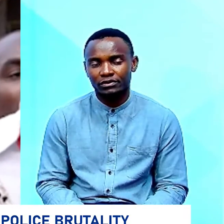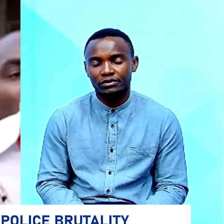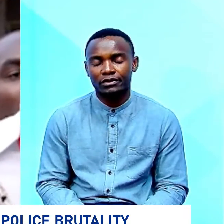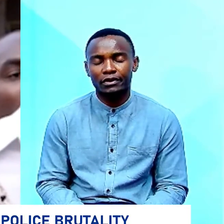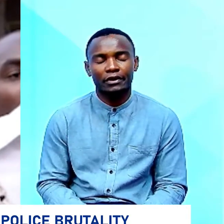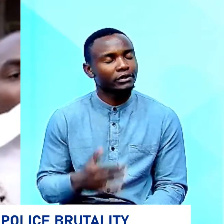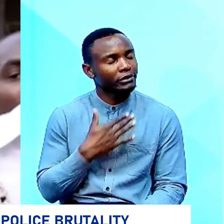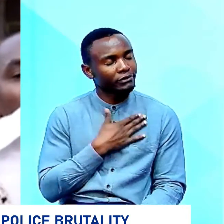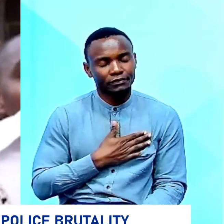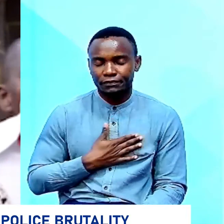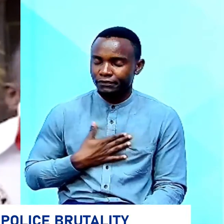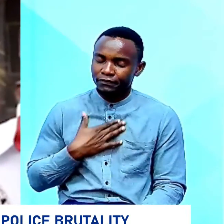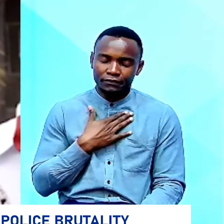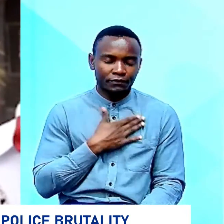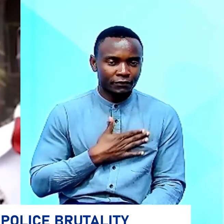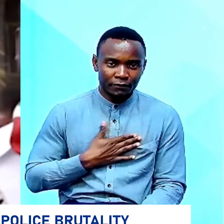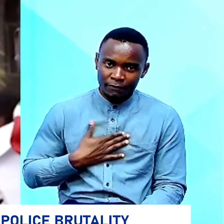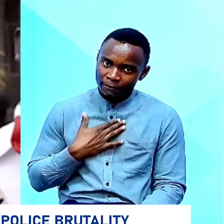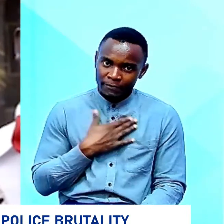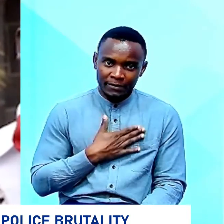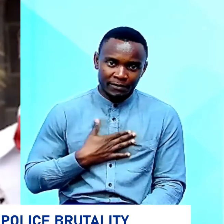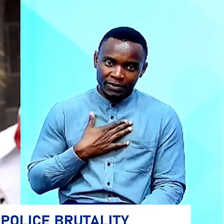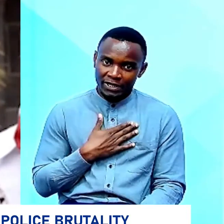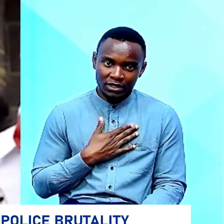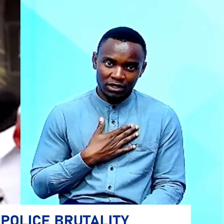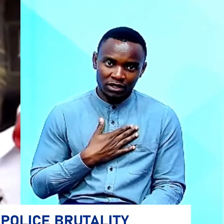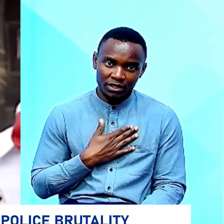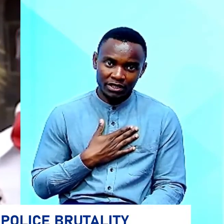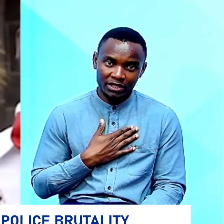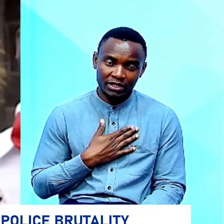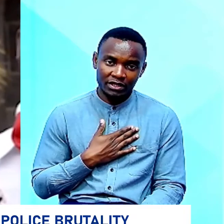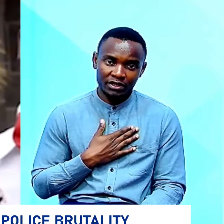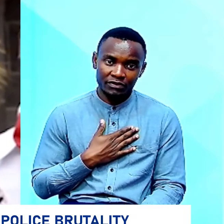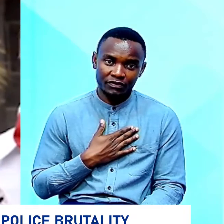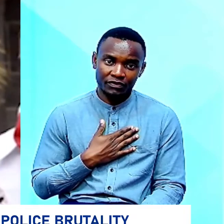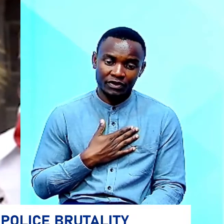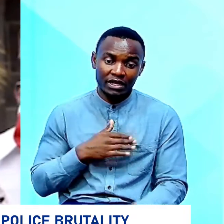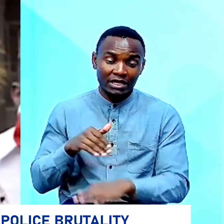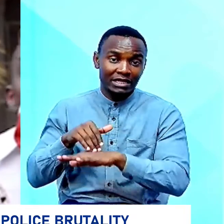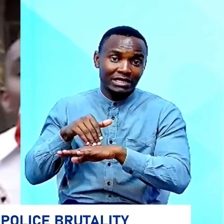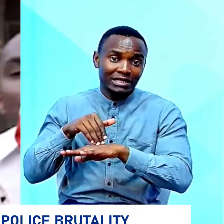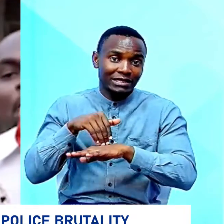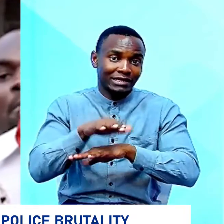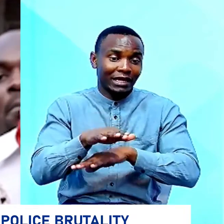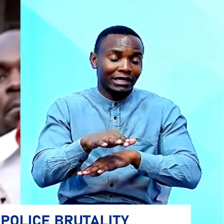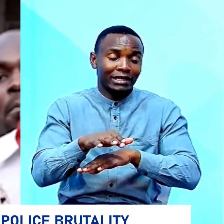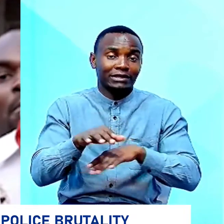Please don't send us to the state where Haiti is.